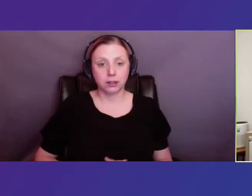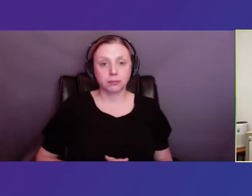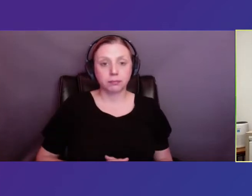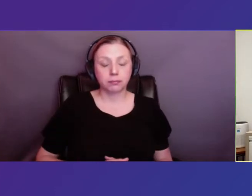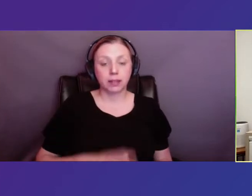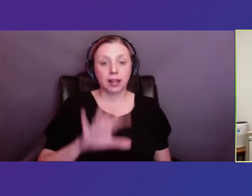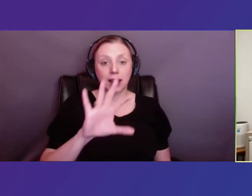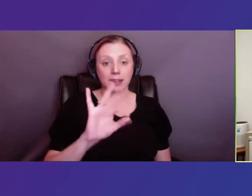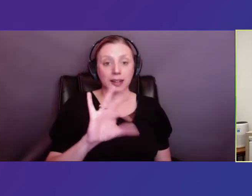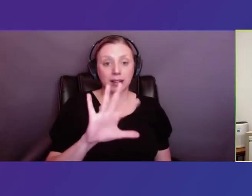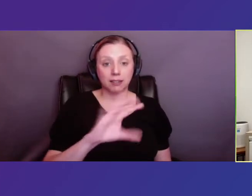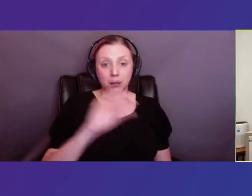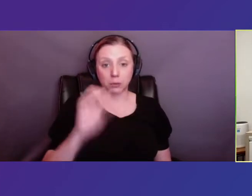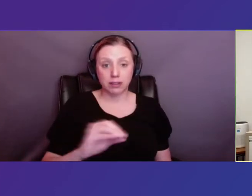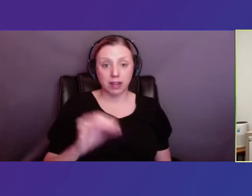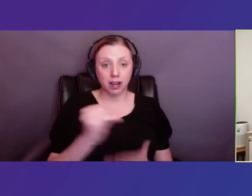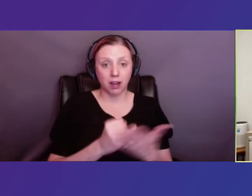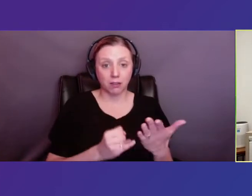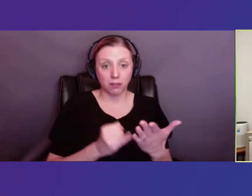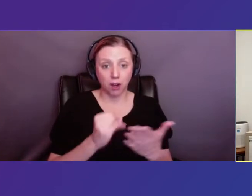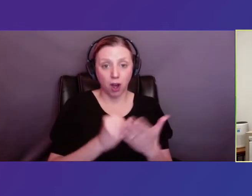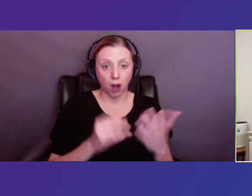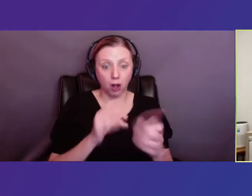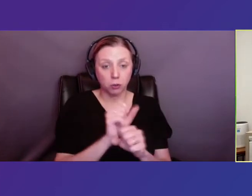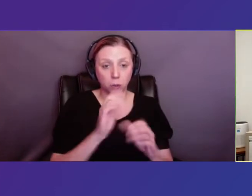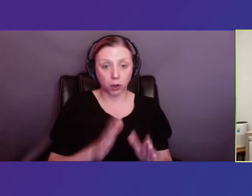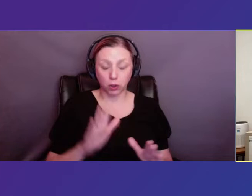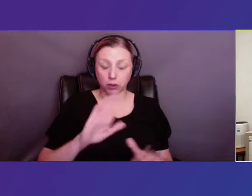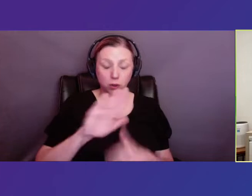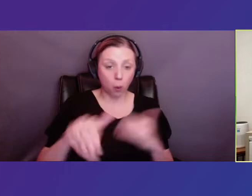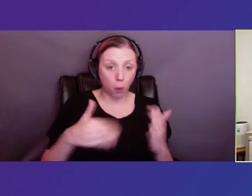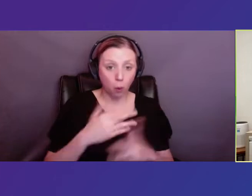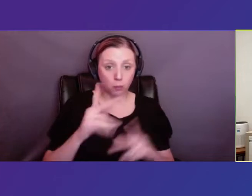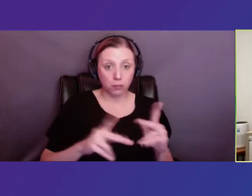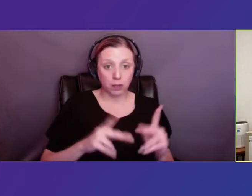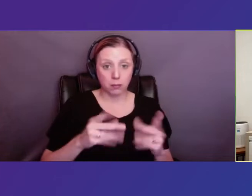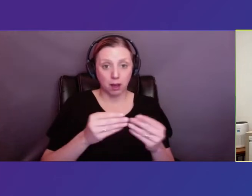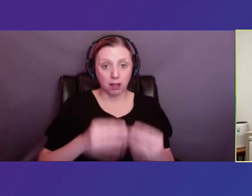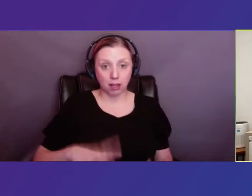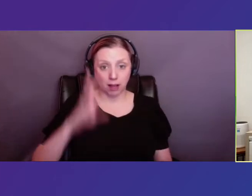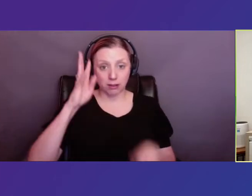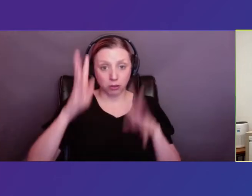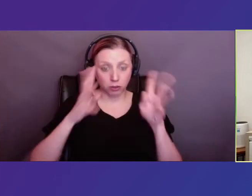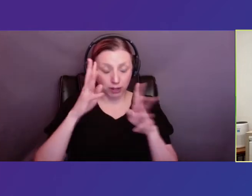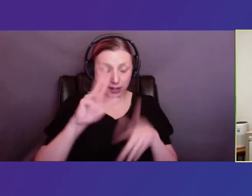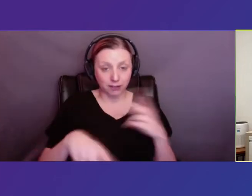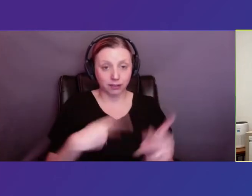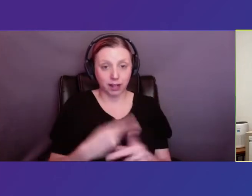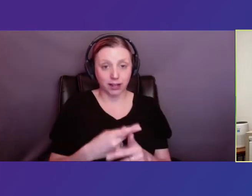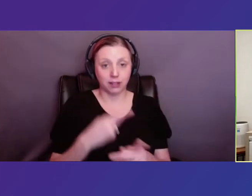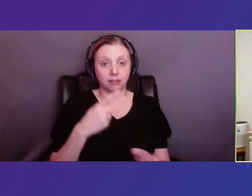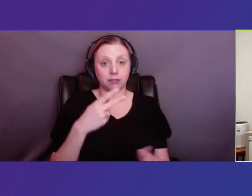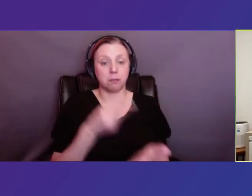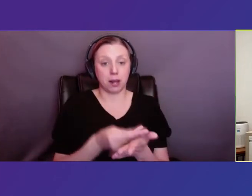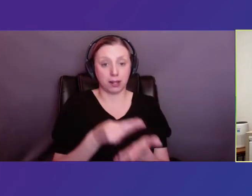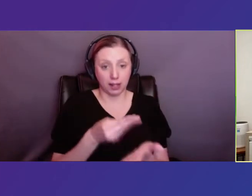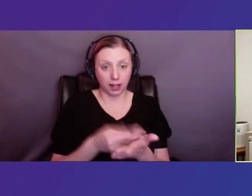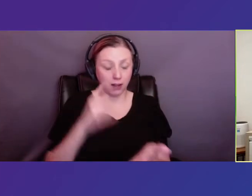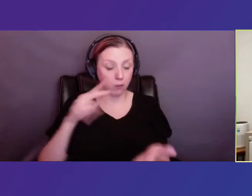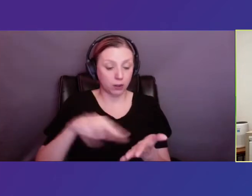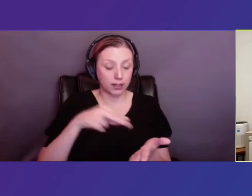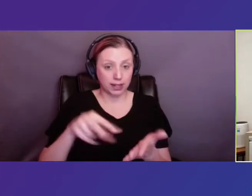95% of arts workers as a whole also lost their creative forms of income. And for dancers